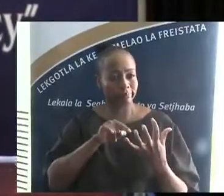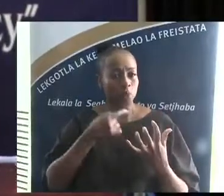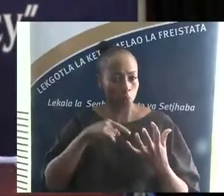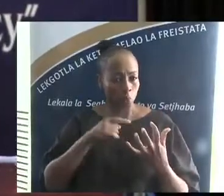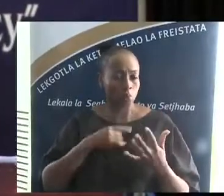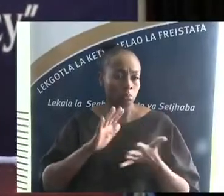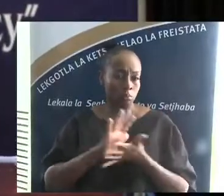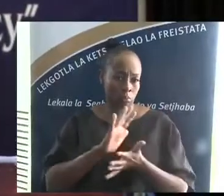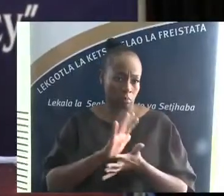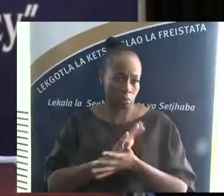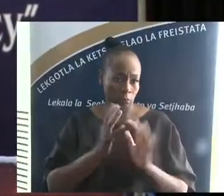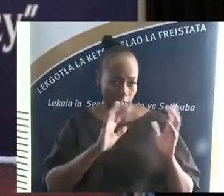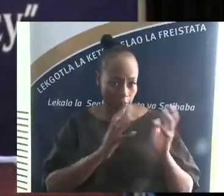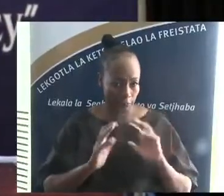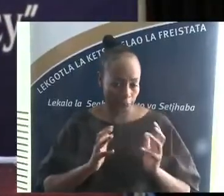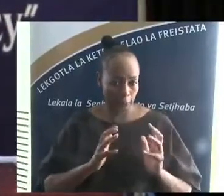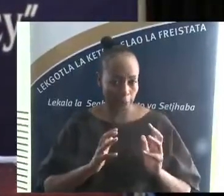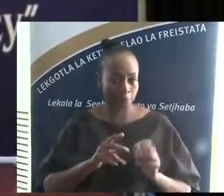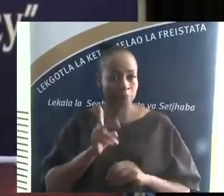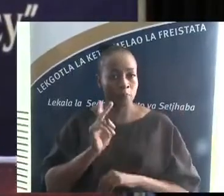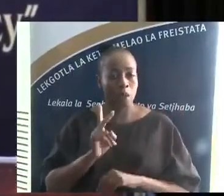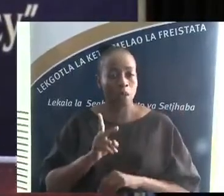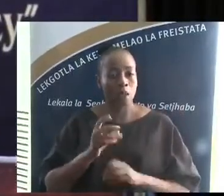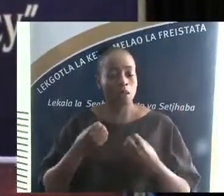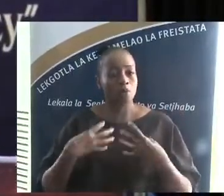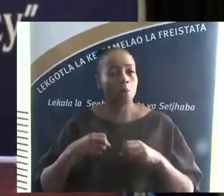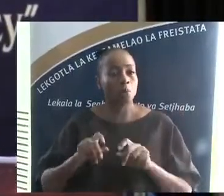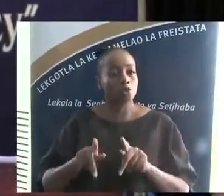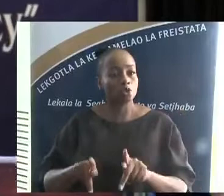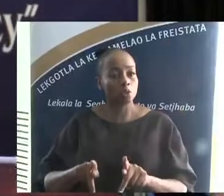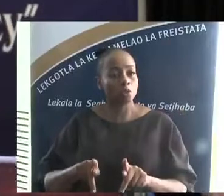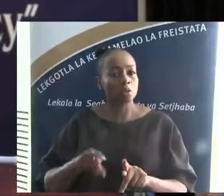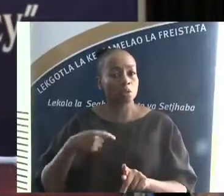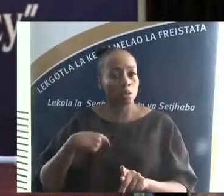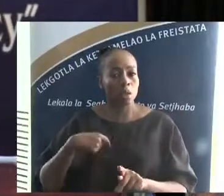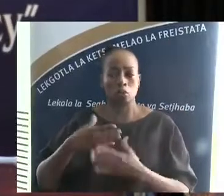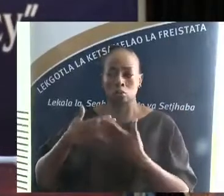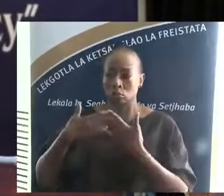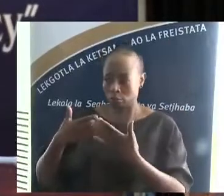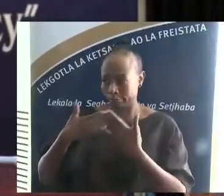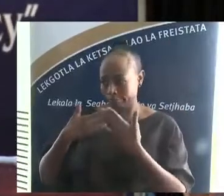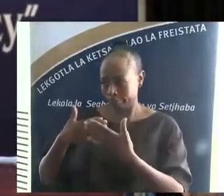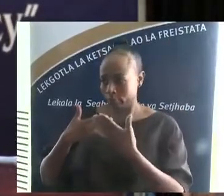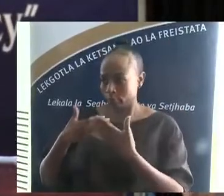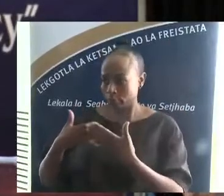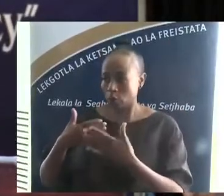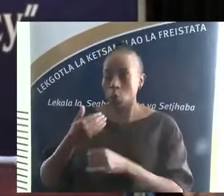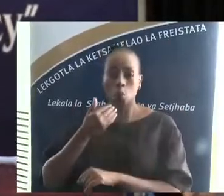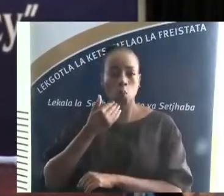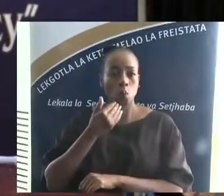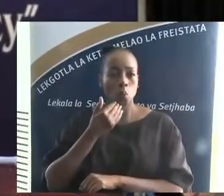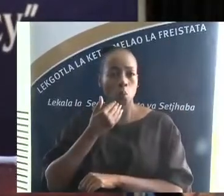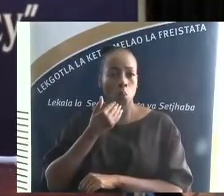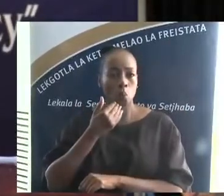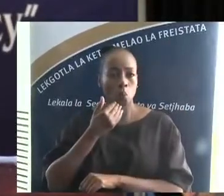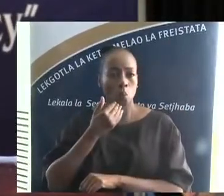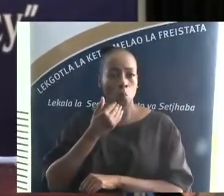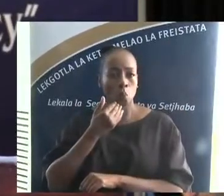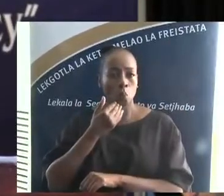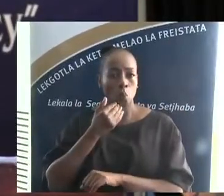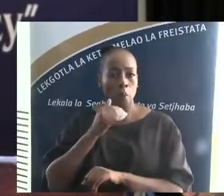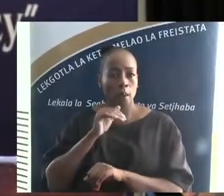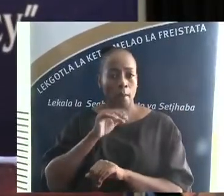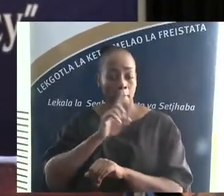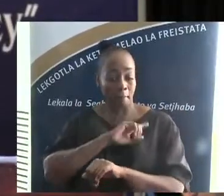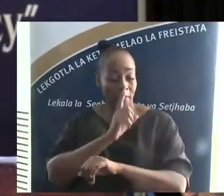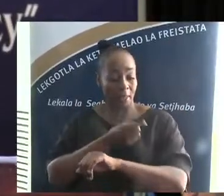applauded. Also, allow me to convey my gratitude to the short but dynamite